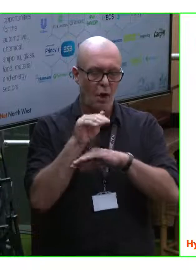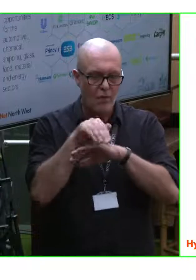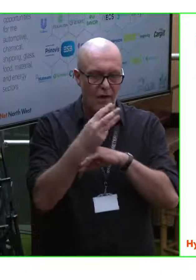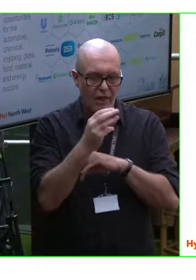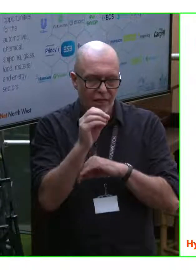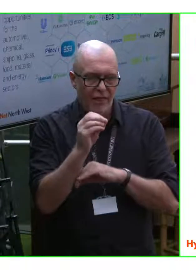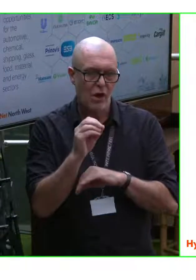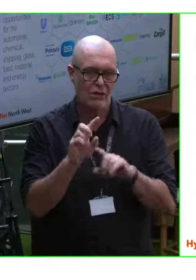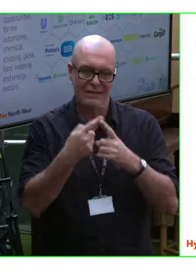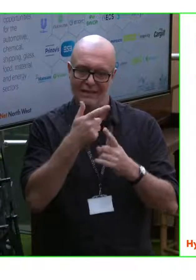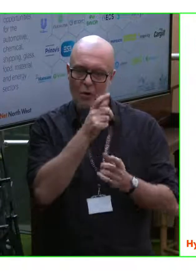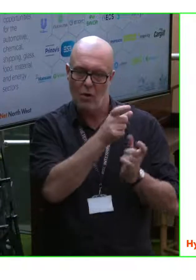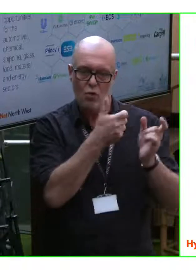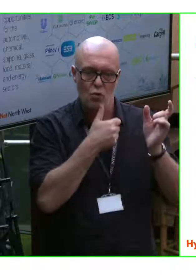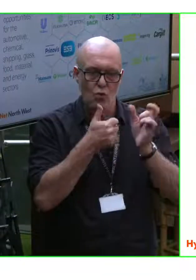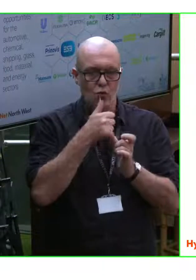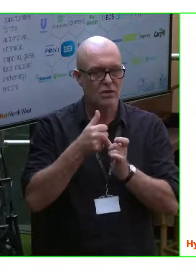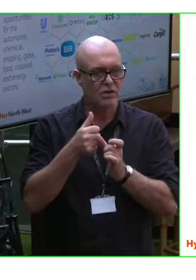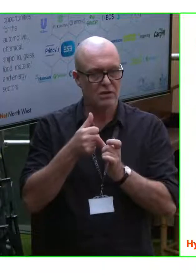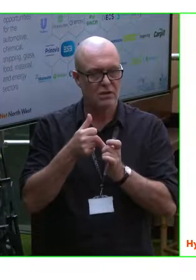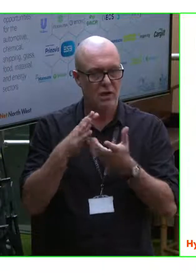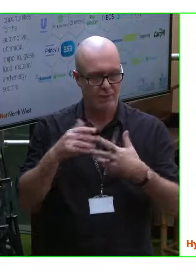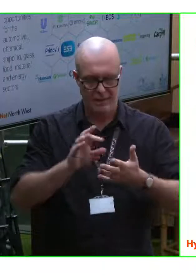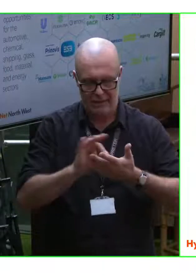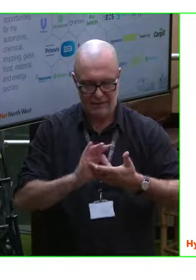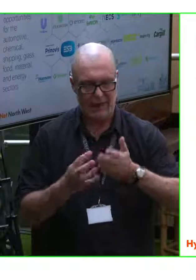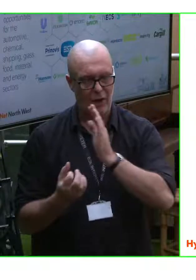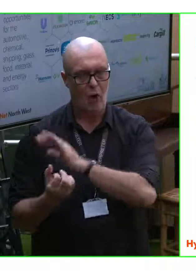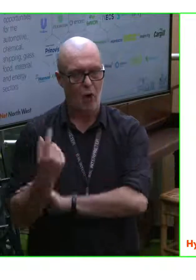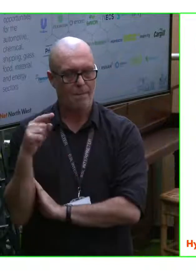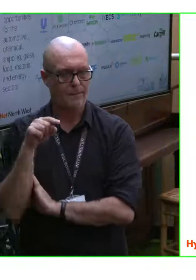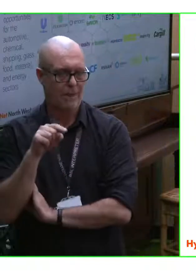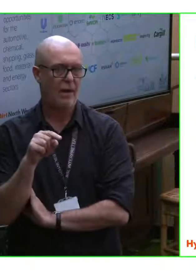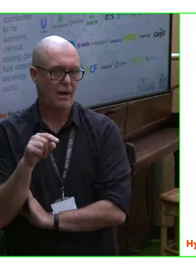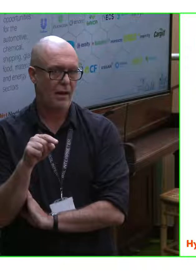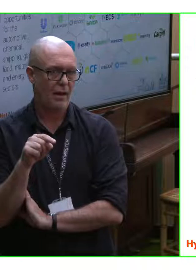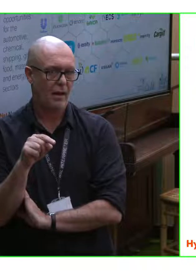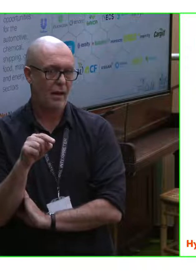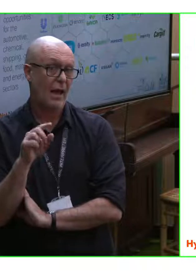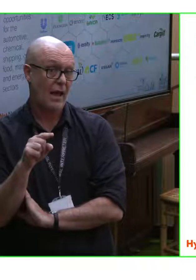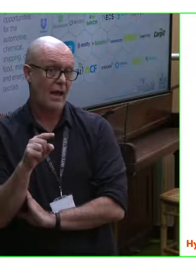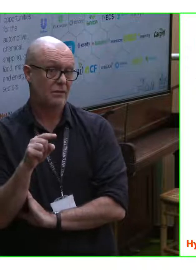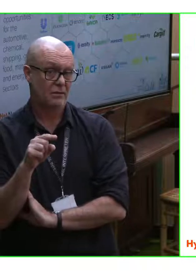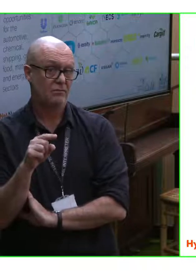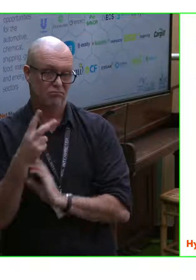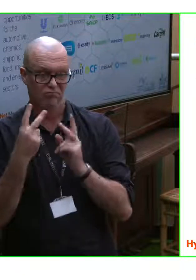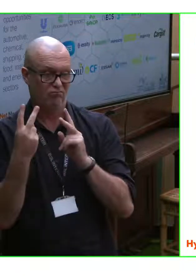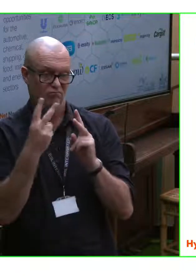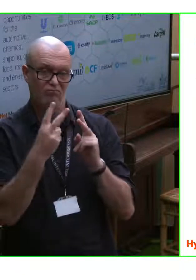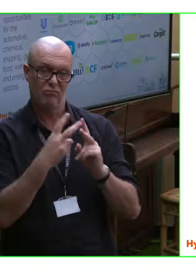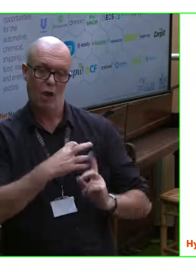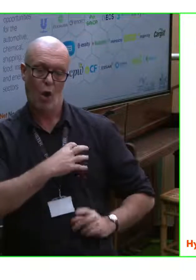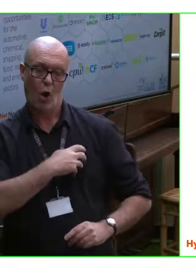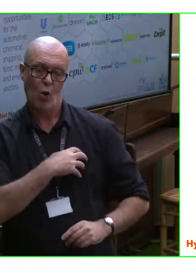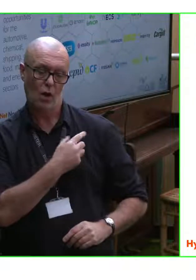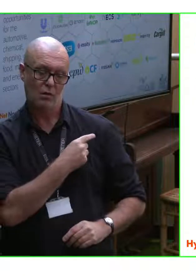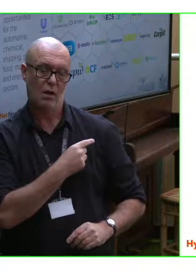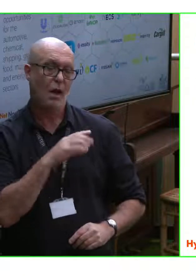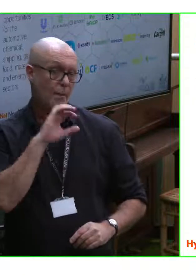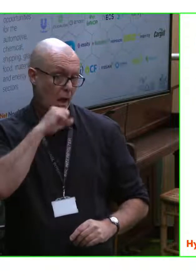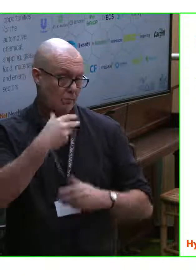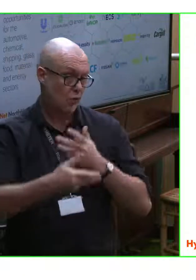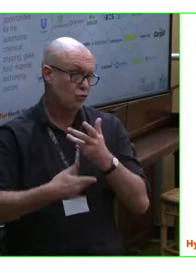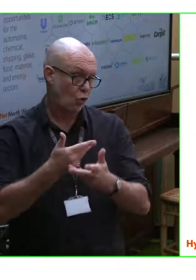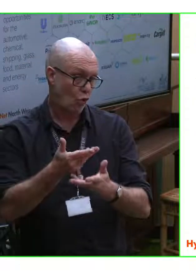that site, users who have signed up for that infrastructure. And you can see the logos. But let me tell you a story. I am